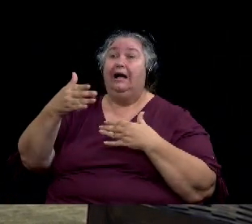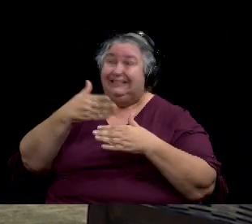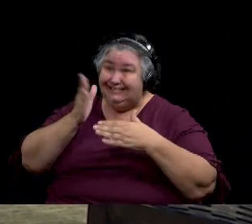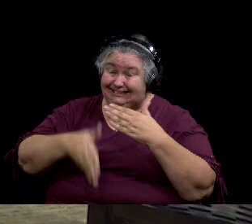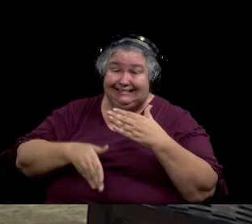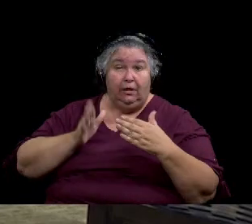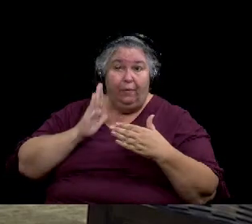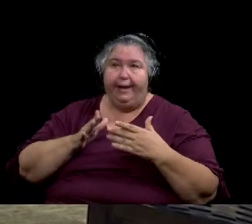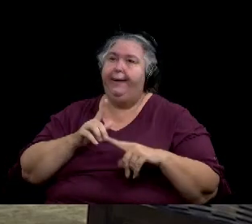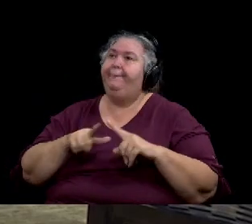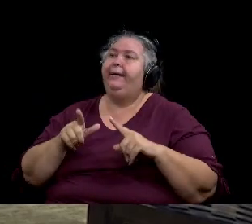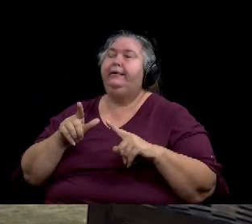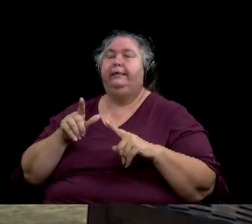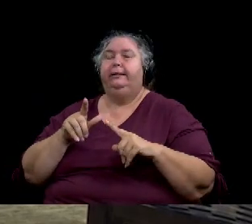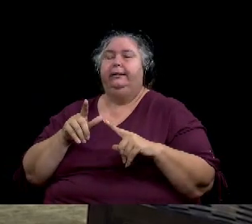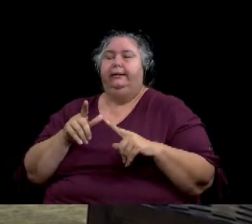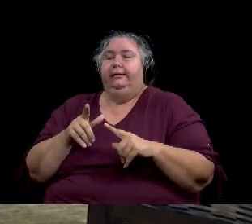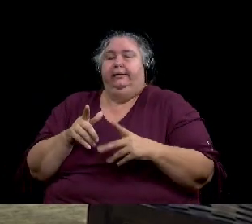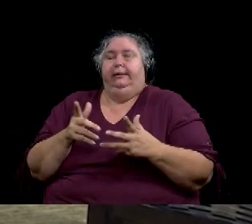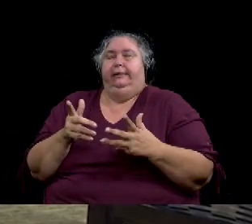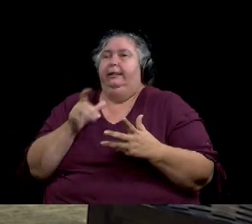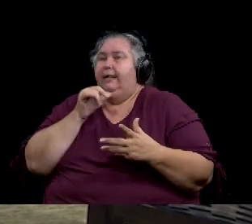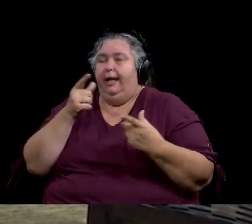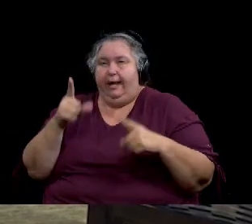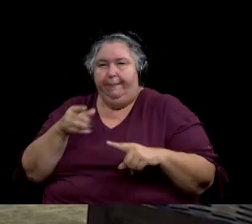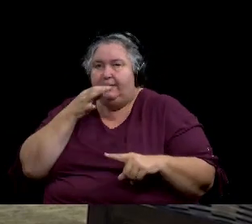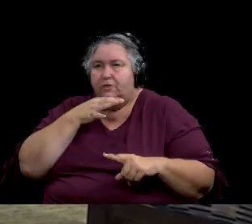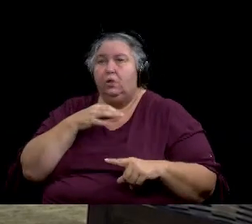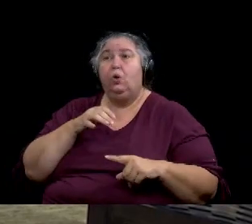rental assistance and small business recovery fund?